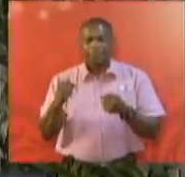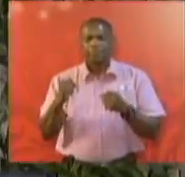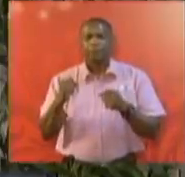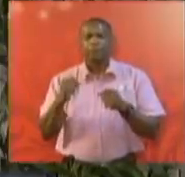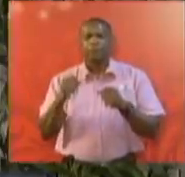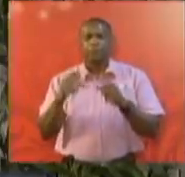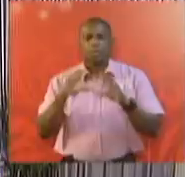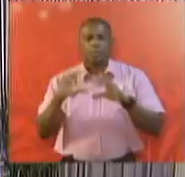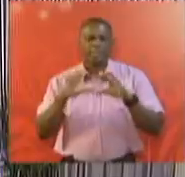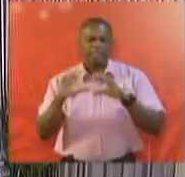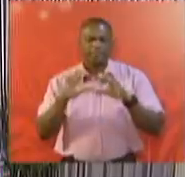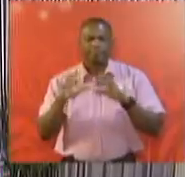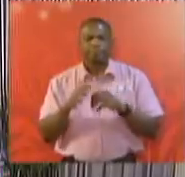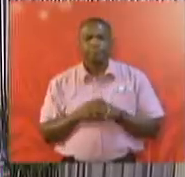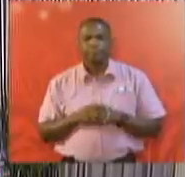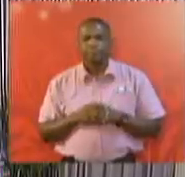opening remarks.